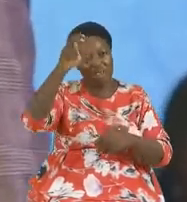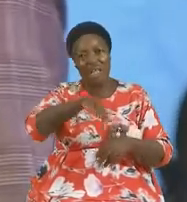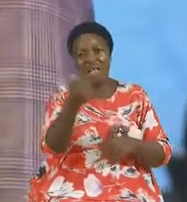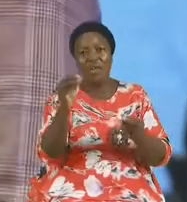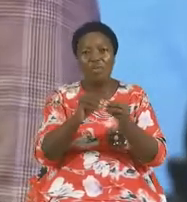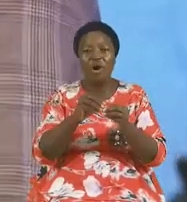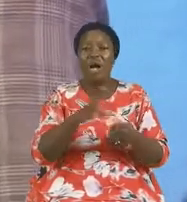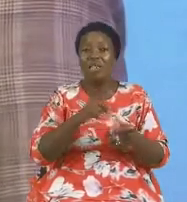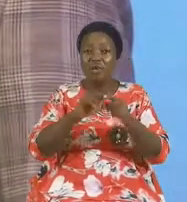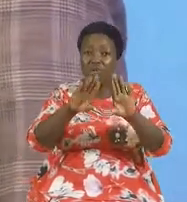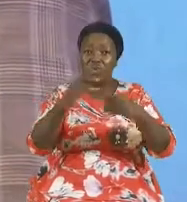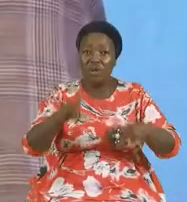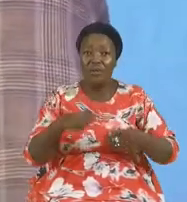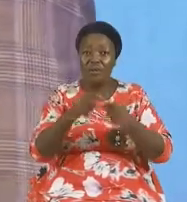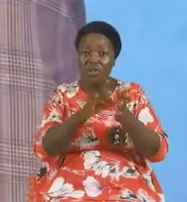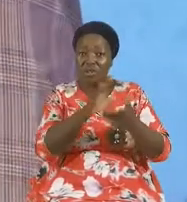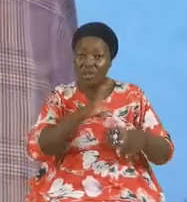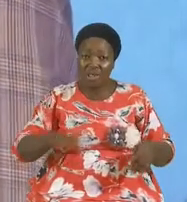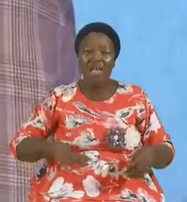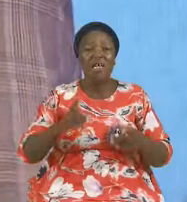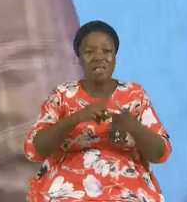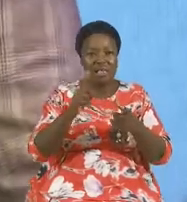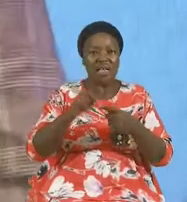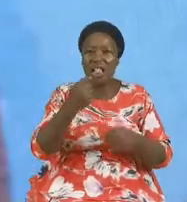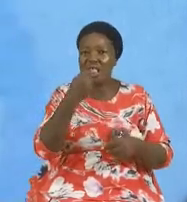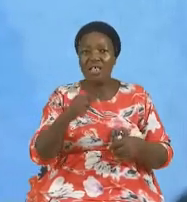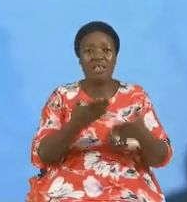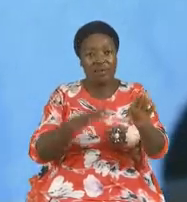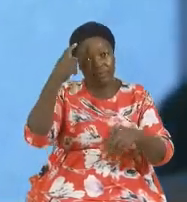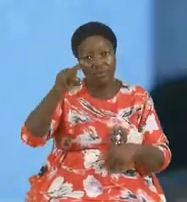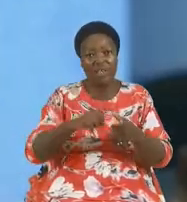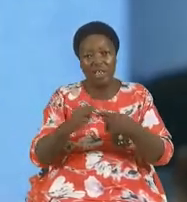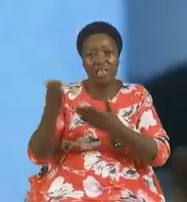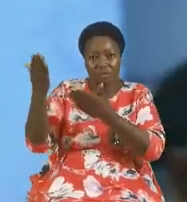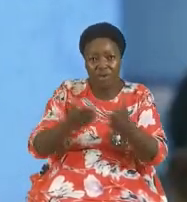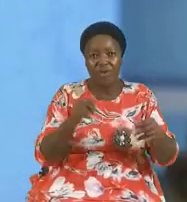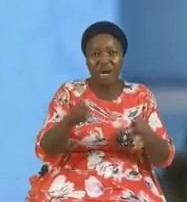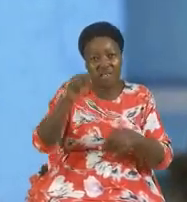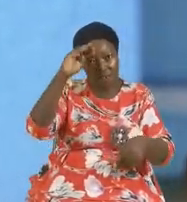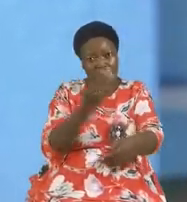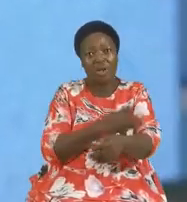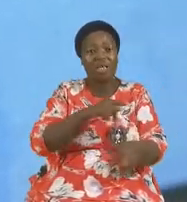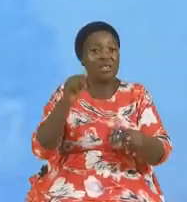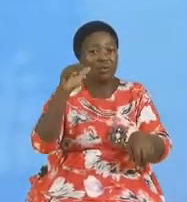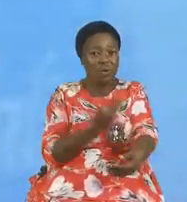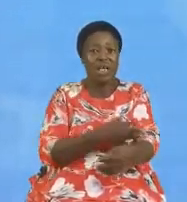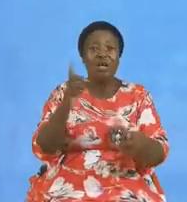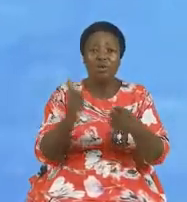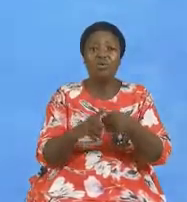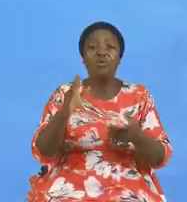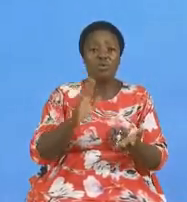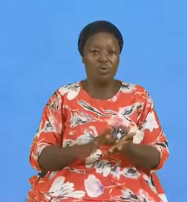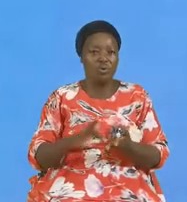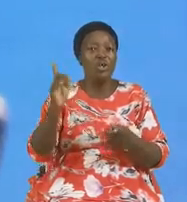not belong to Satan anymore, and you give your life to the Lord, he has tasted death for you, and then he brings